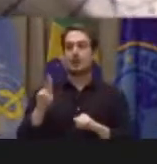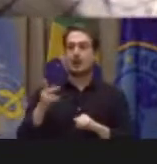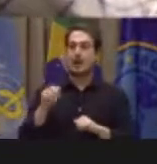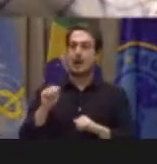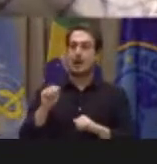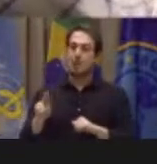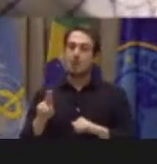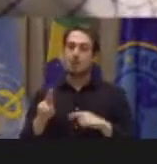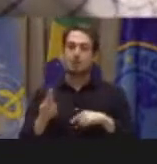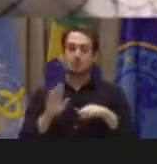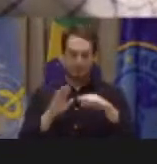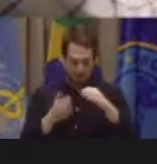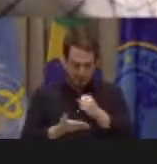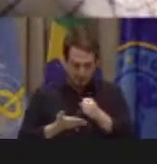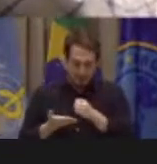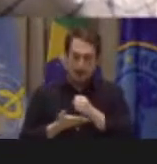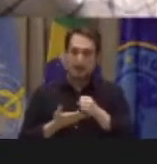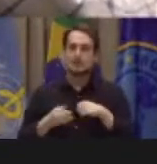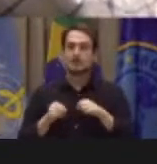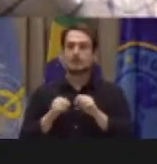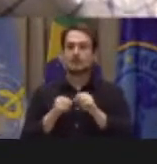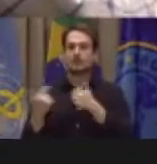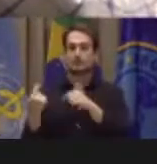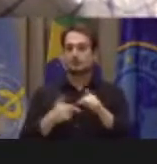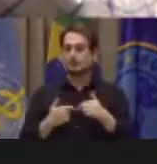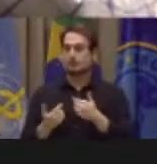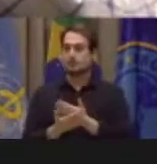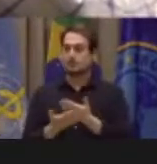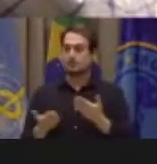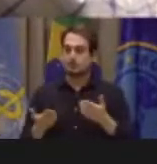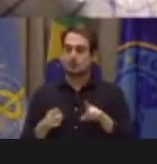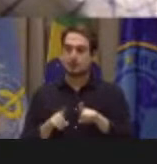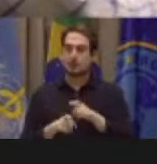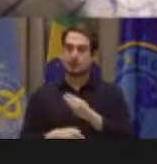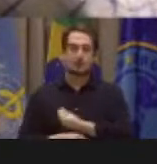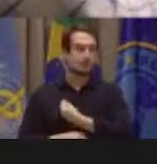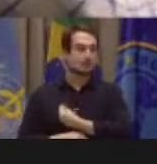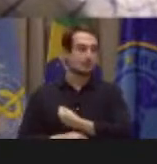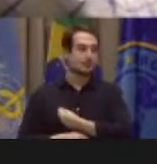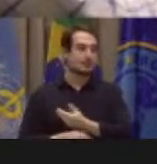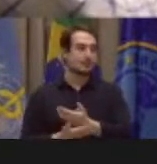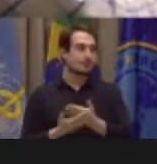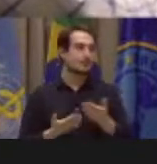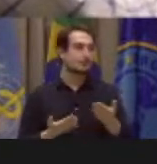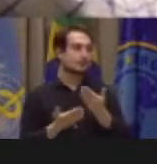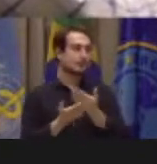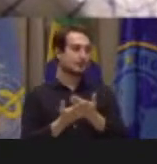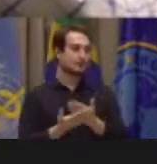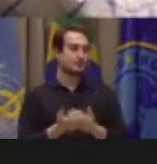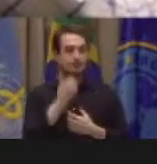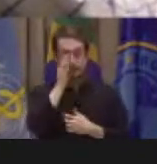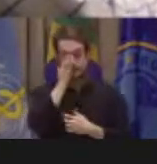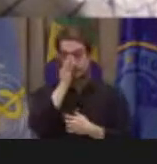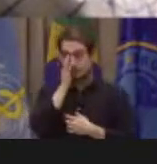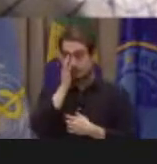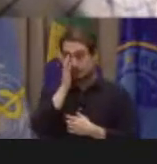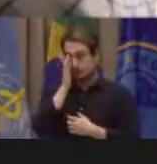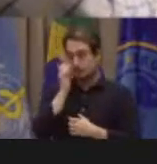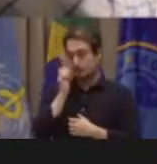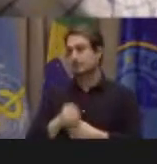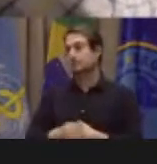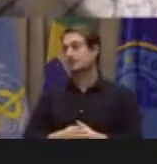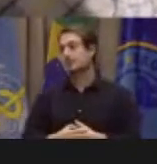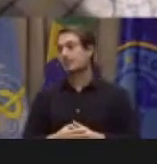HCPA and all the other ones that were bases so they could do the work, because Rosane and I were there, right, Rosane? Well, you were there